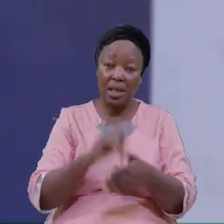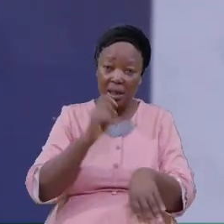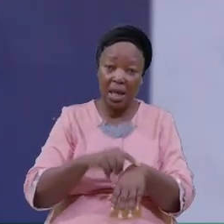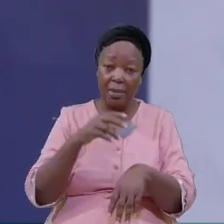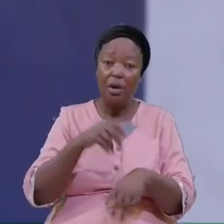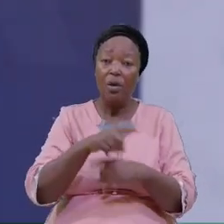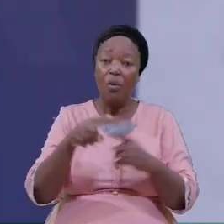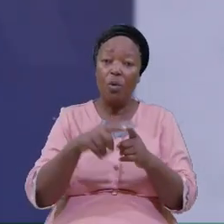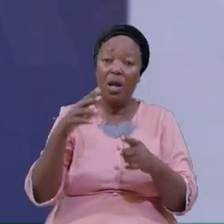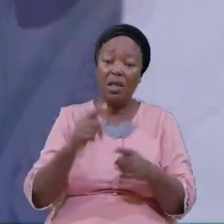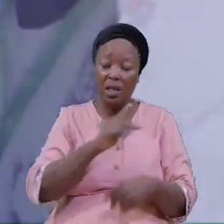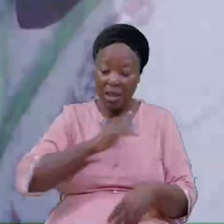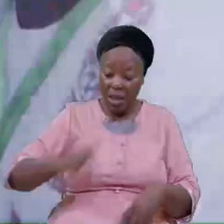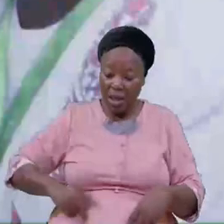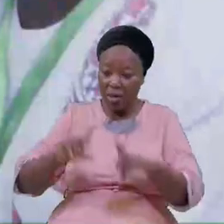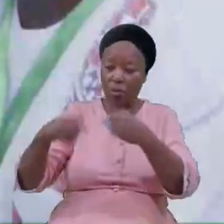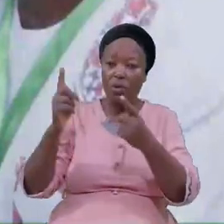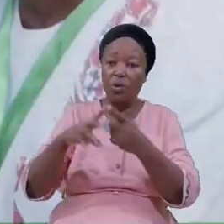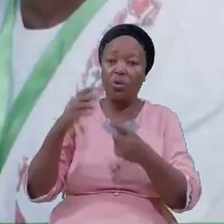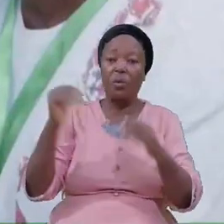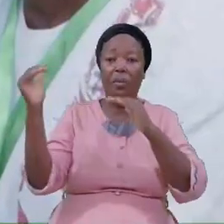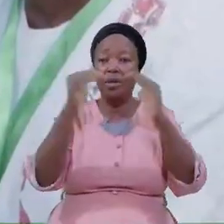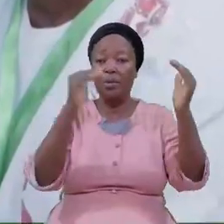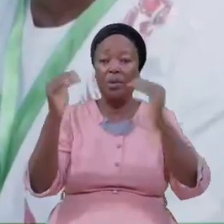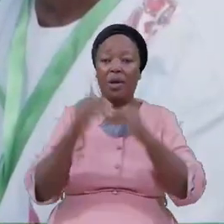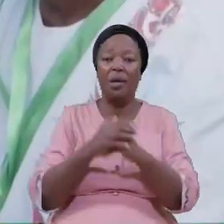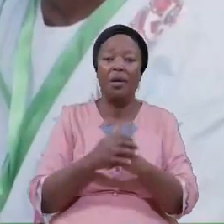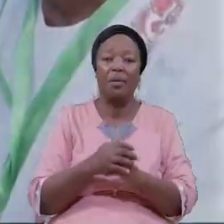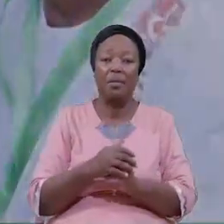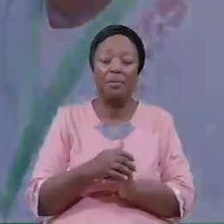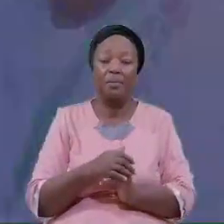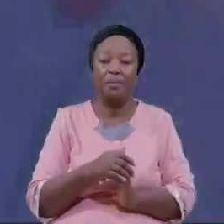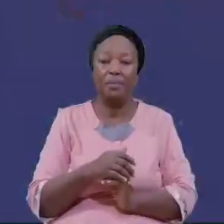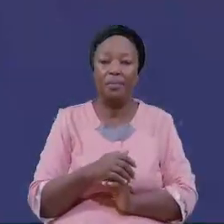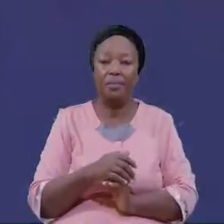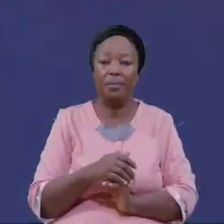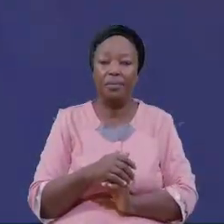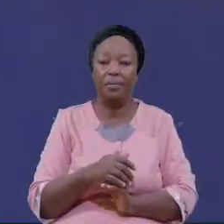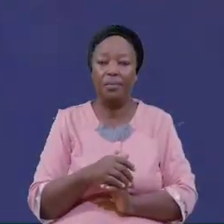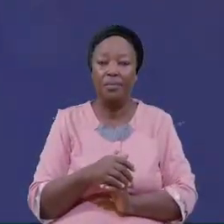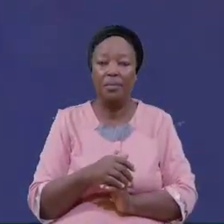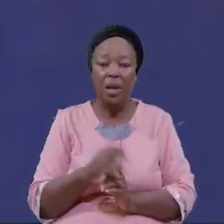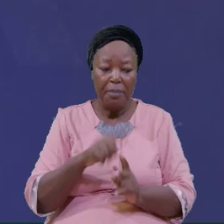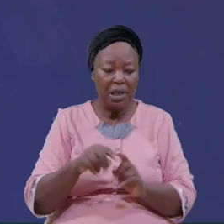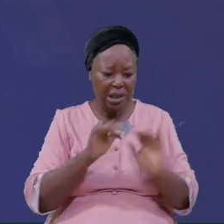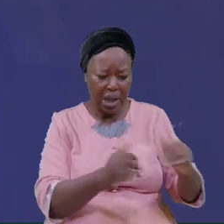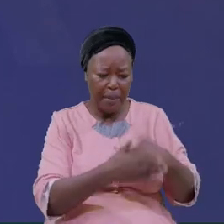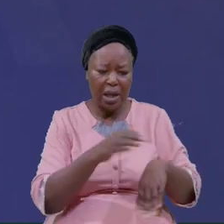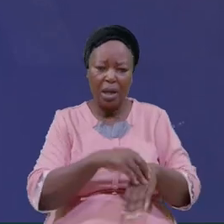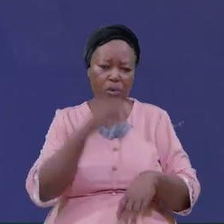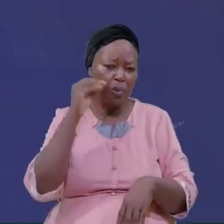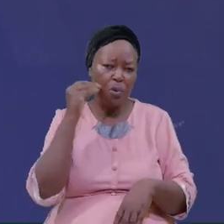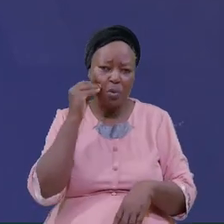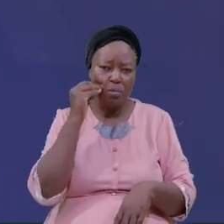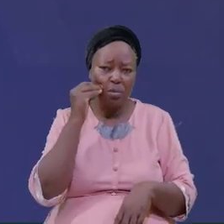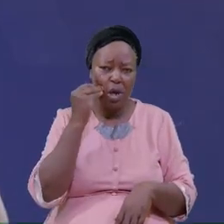go to battle, s'il était allé au champ de bataille dans la période au moment où les rois vont en guerre, he stayed back at home. Mais il est resté à la maison. Idle